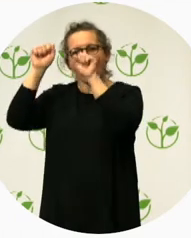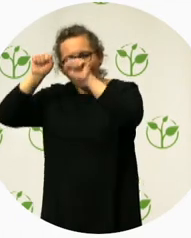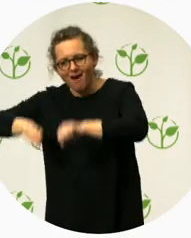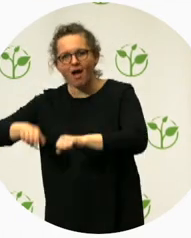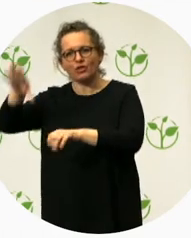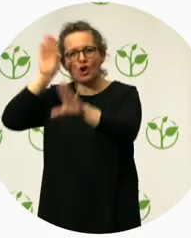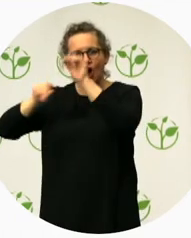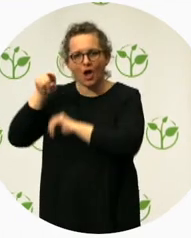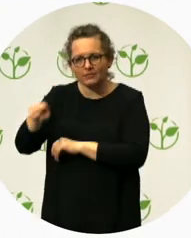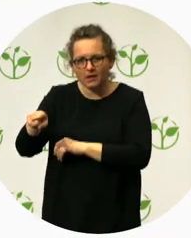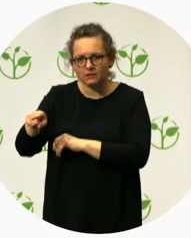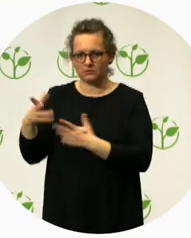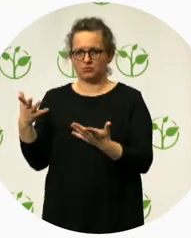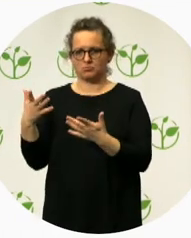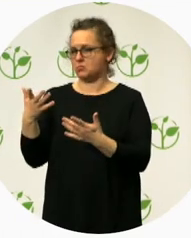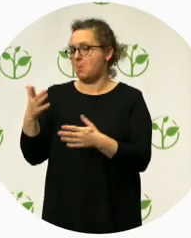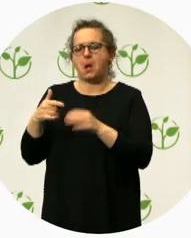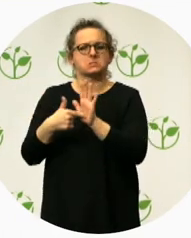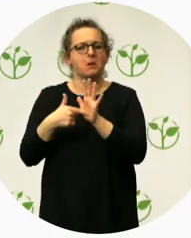Jill Watson. So